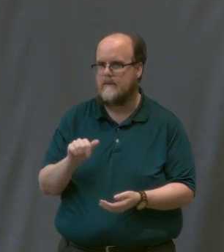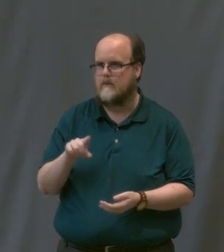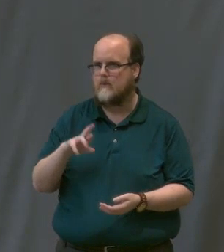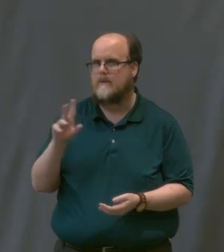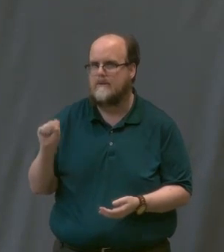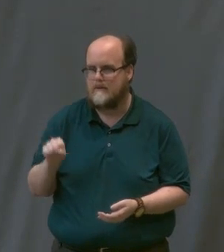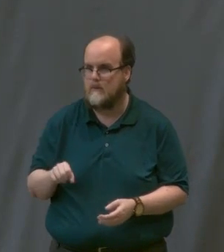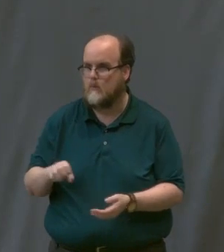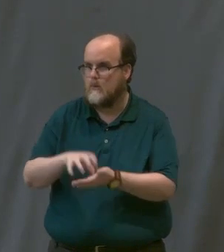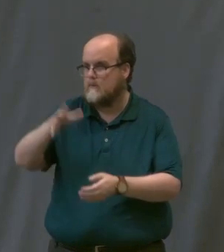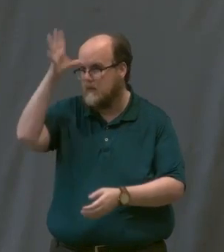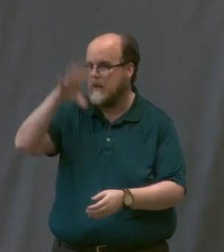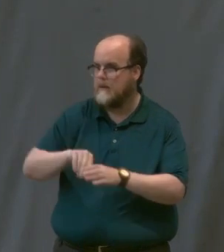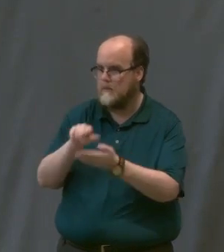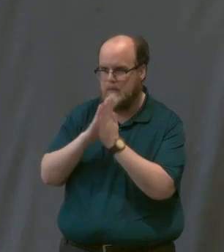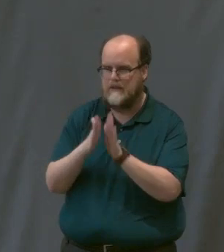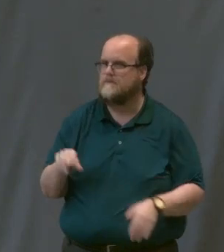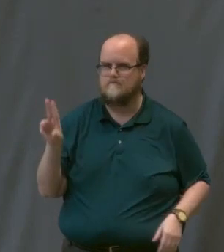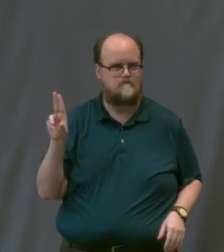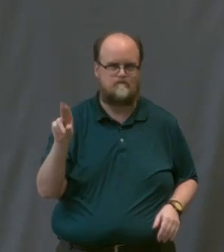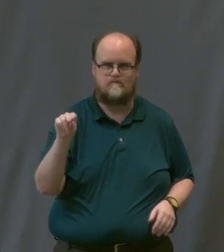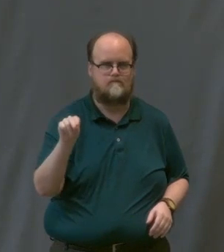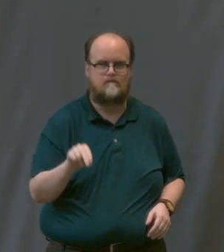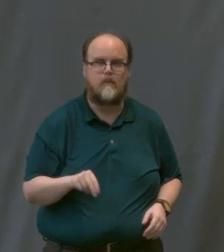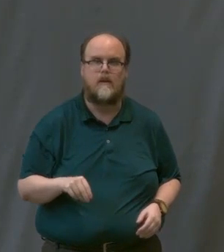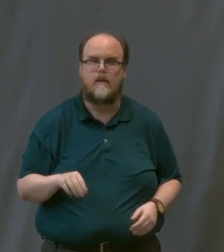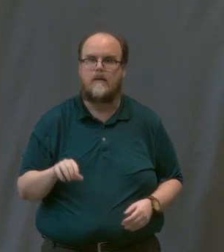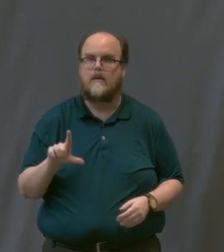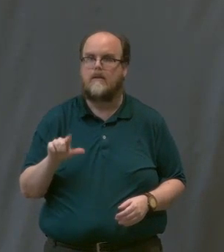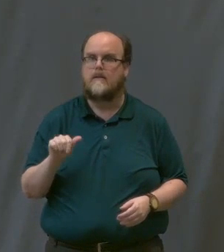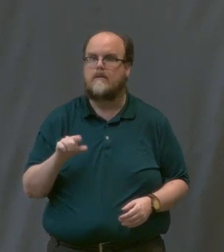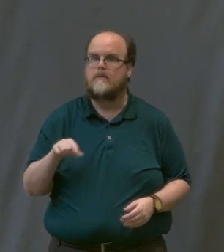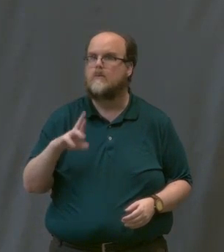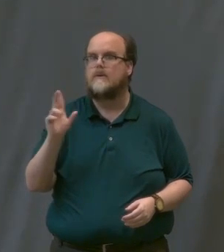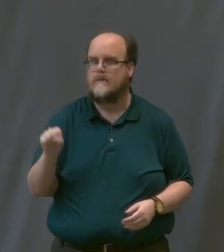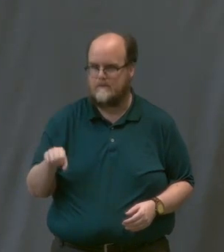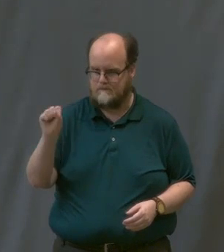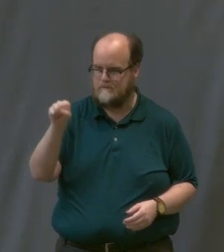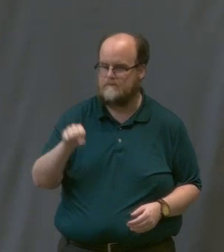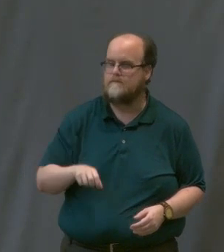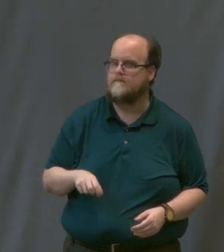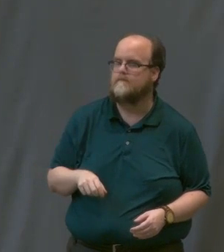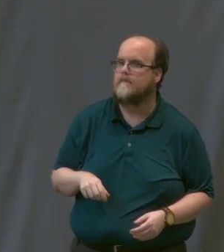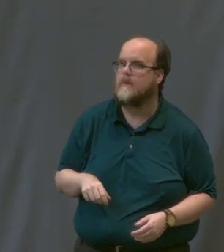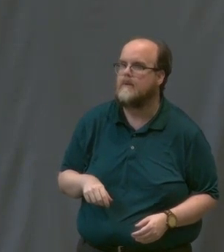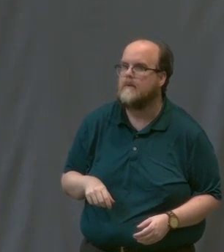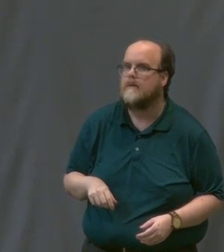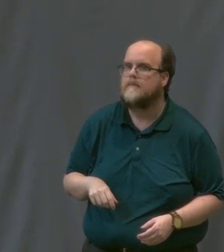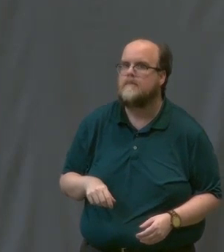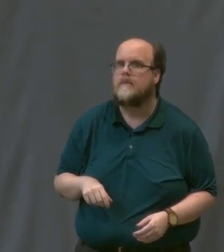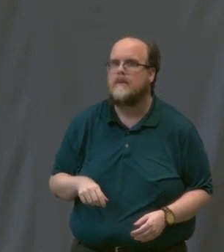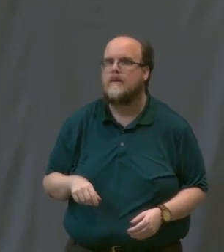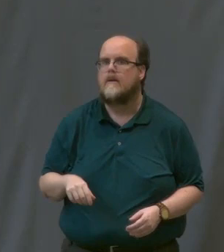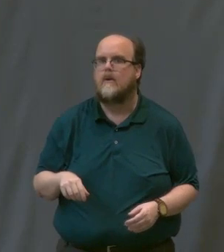in peace? Absolutely not. How about Lazarus? Oh, yes, definitely.